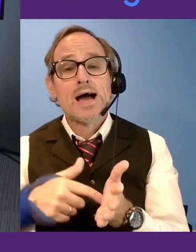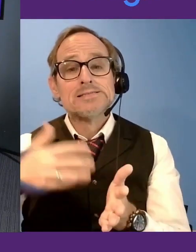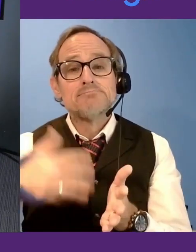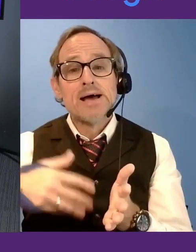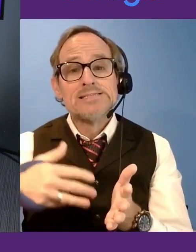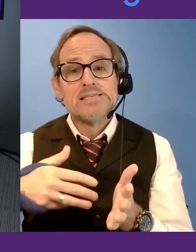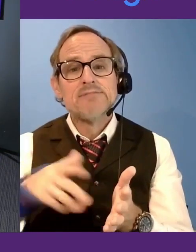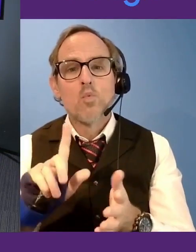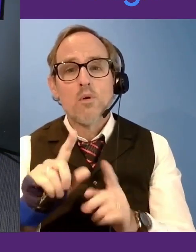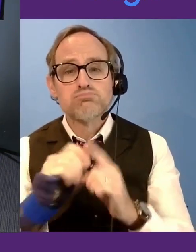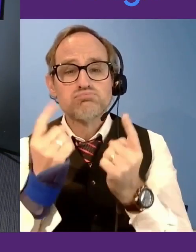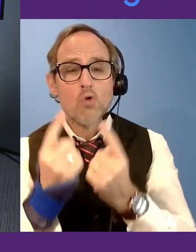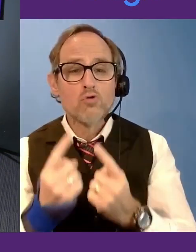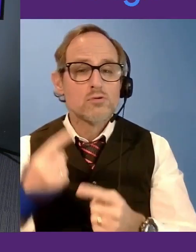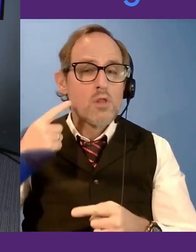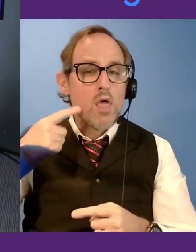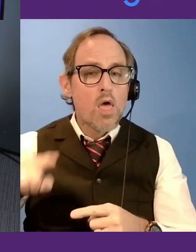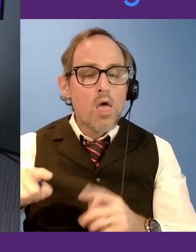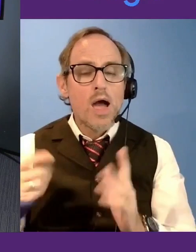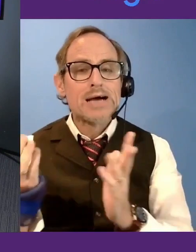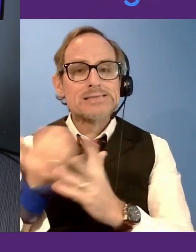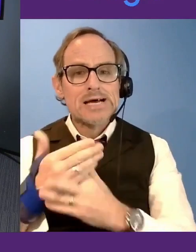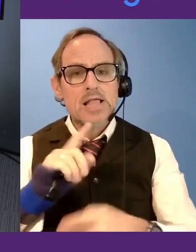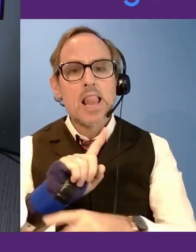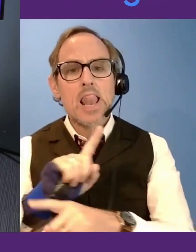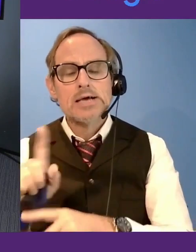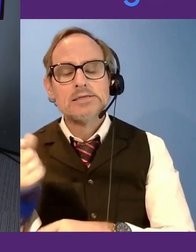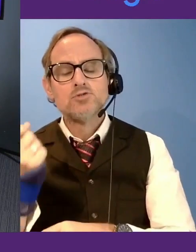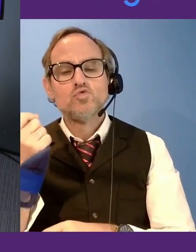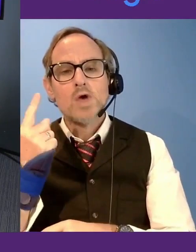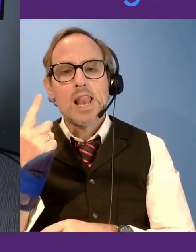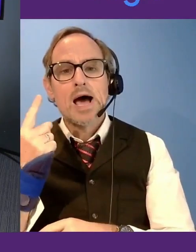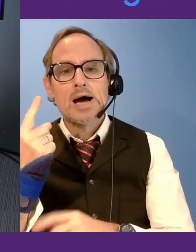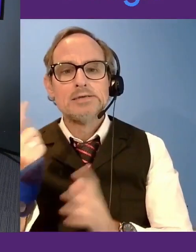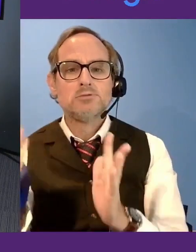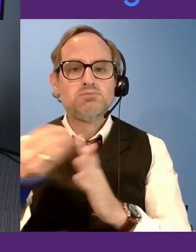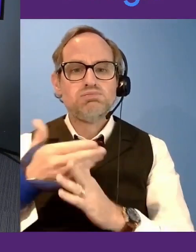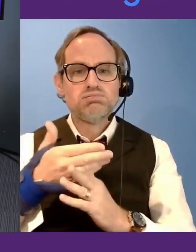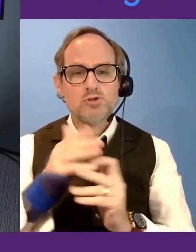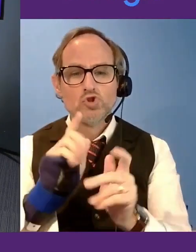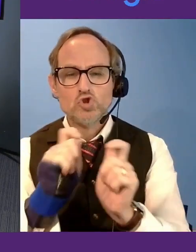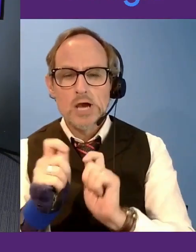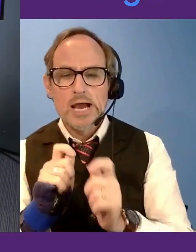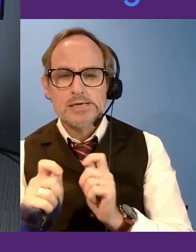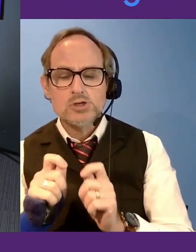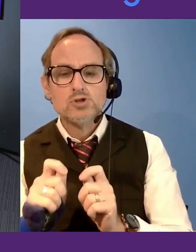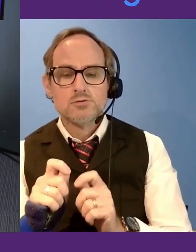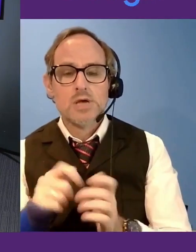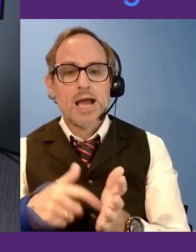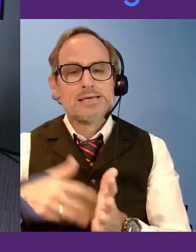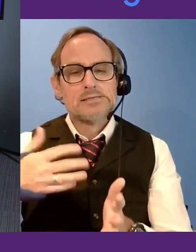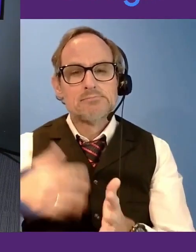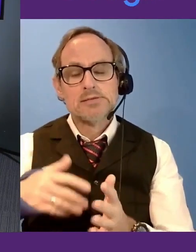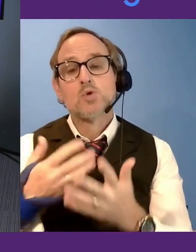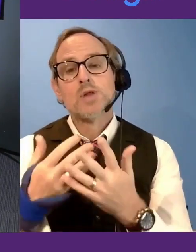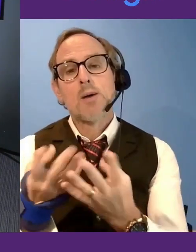final two panelists, do you have words of wisdom, 30 seconds each, just to put you on the